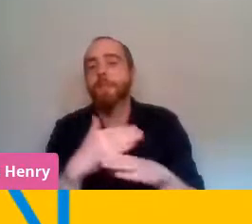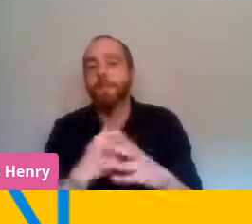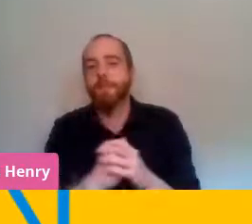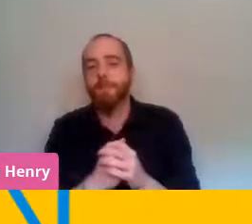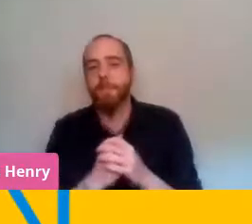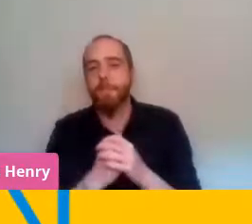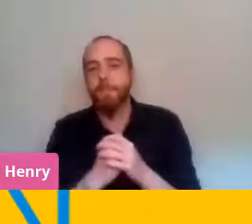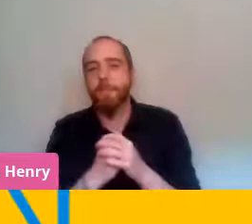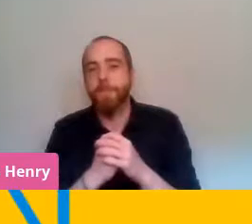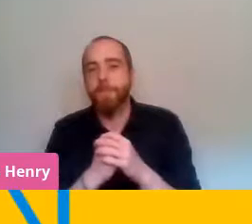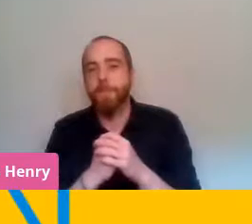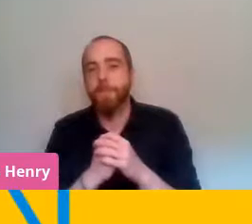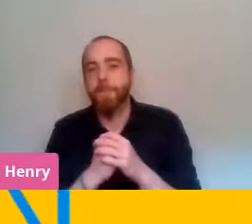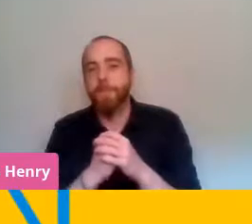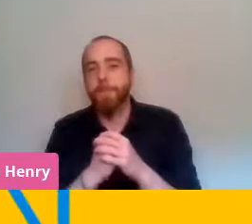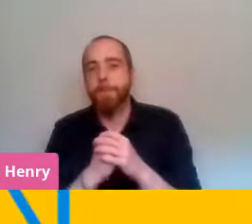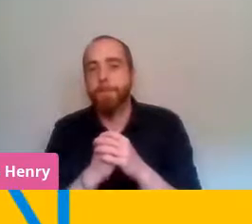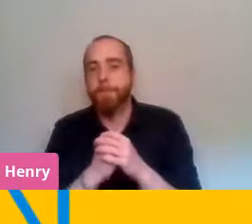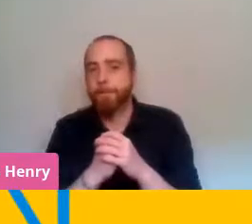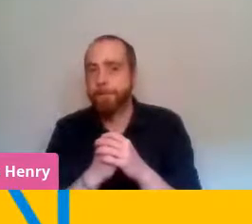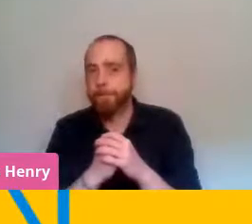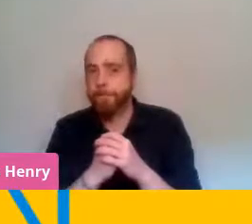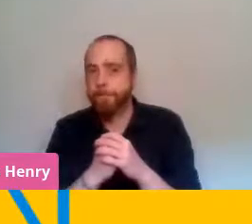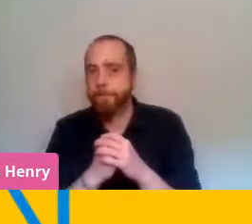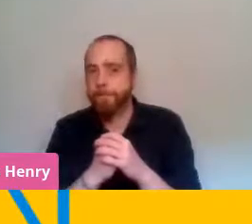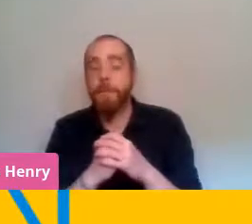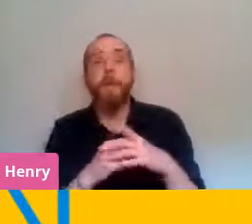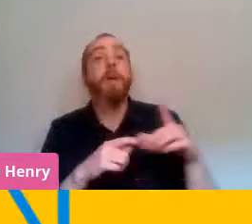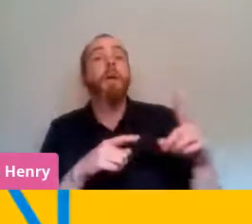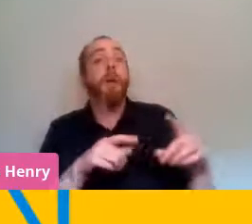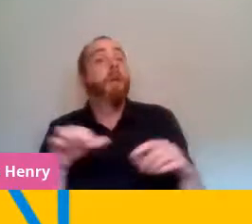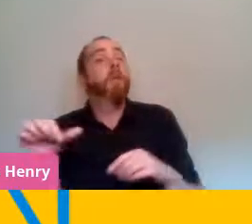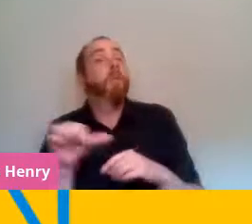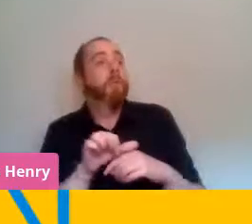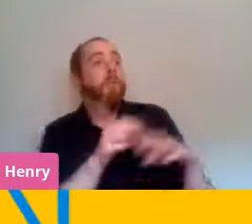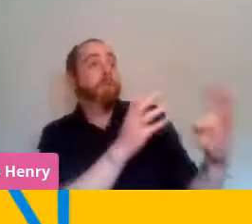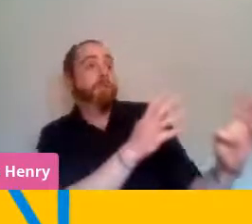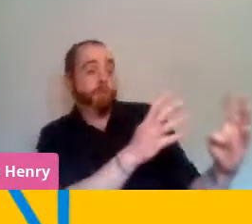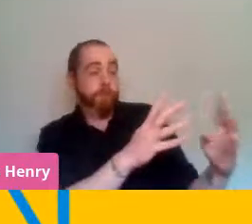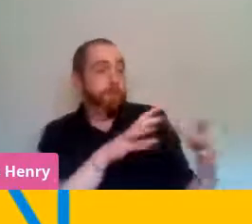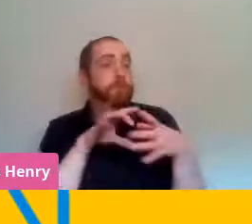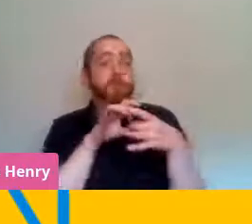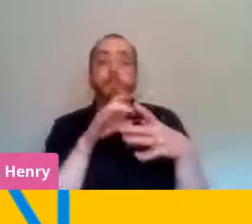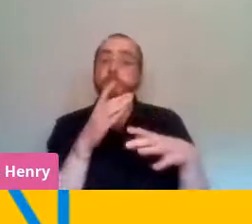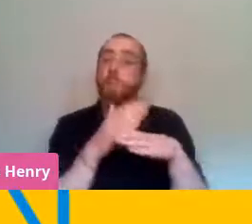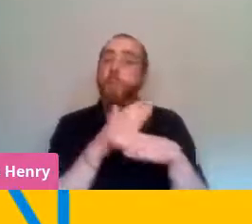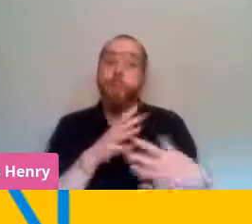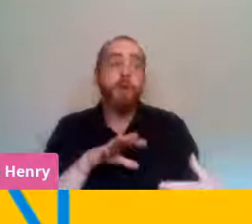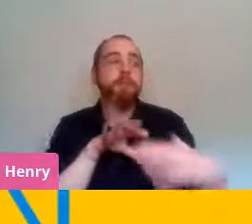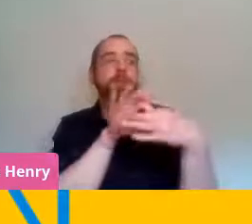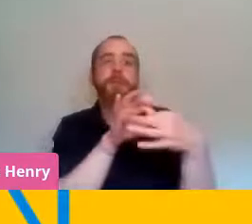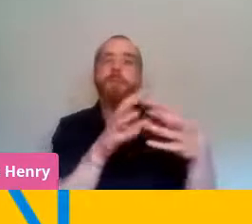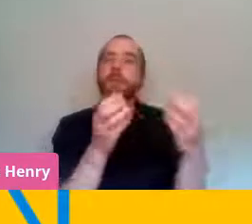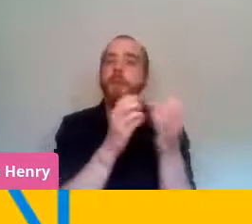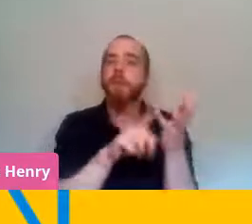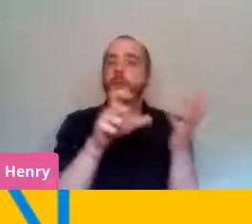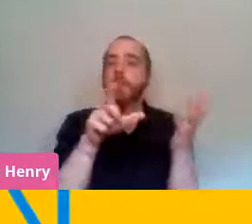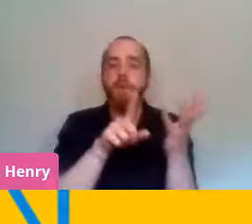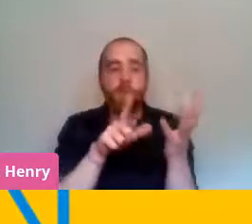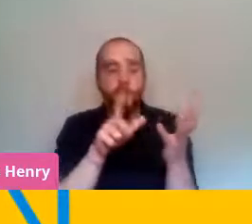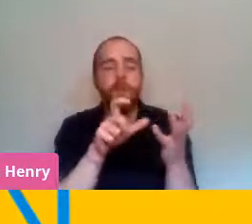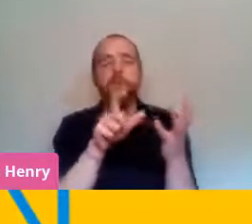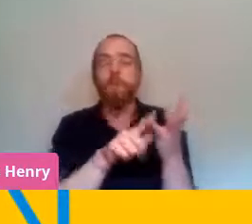further industrial action so we can democratically input into strike strategy and other strategies if we're going to win. So thank you so much for having me